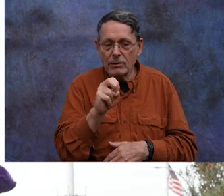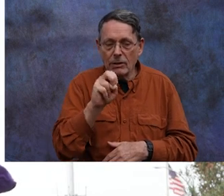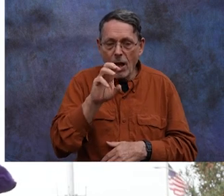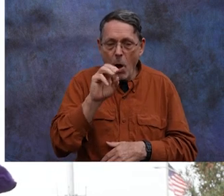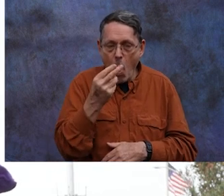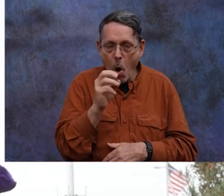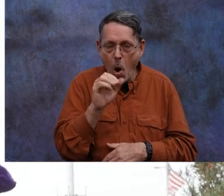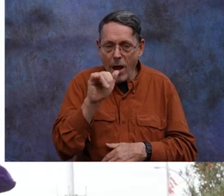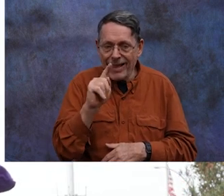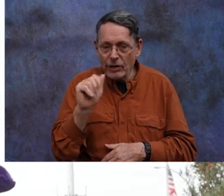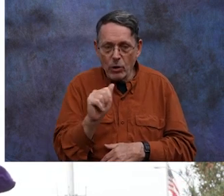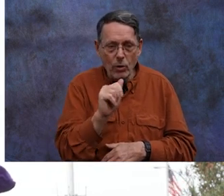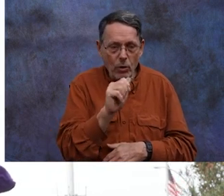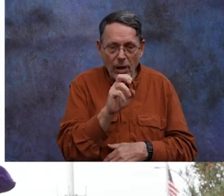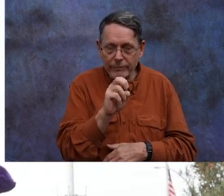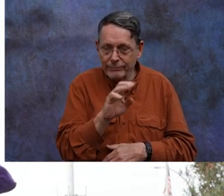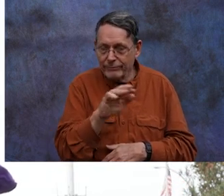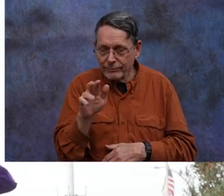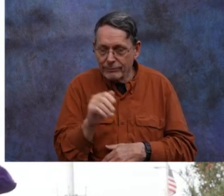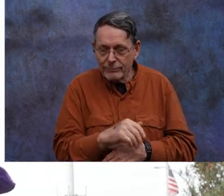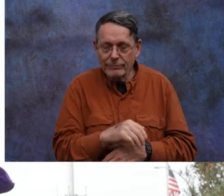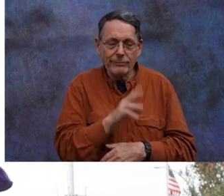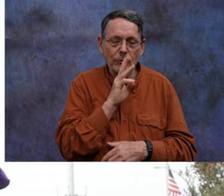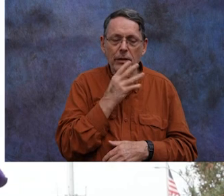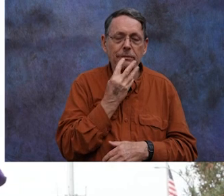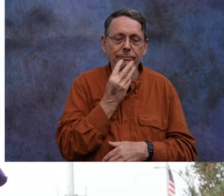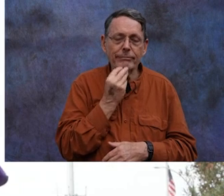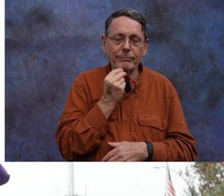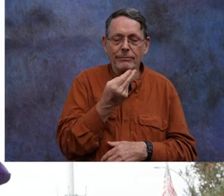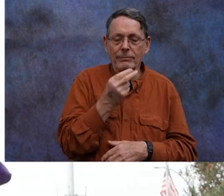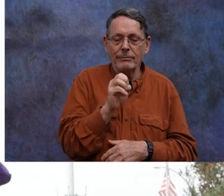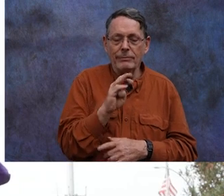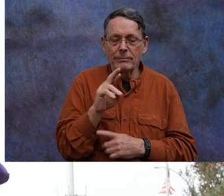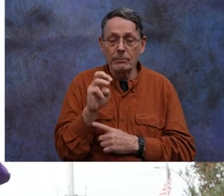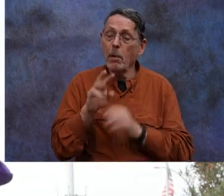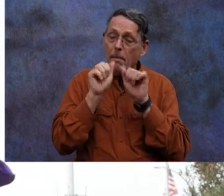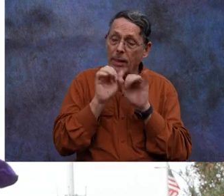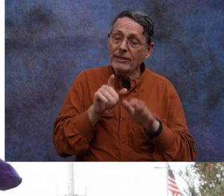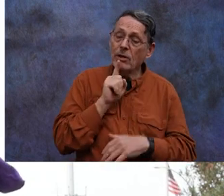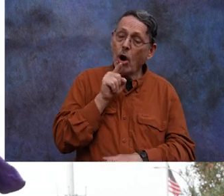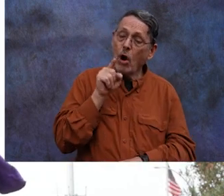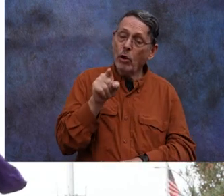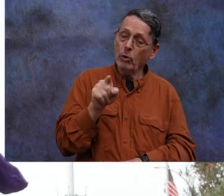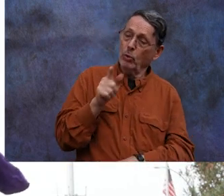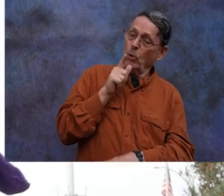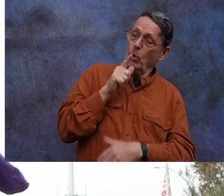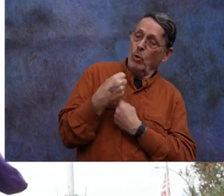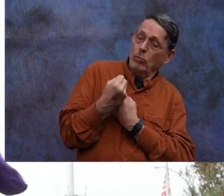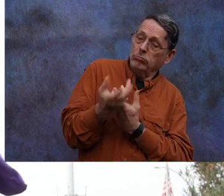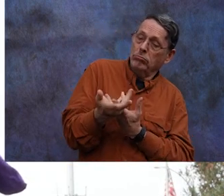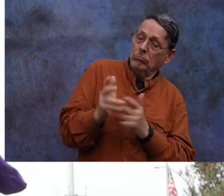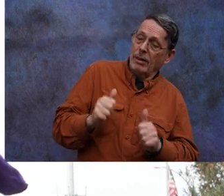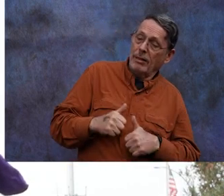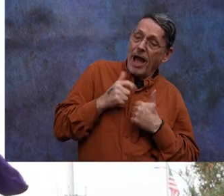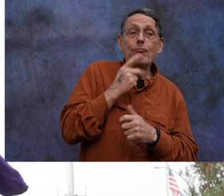v'kiyamatnu v'higiyatnu lazman hazeh. Blessed are you, source of life, who has